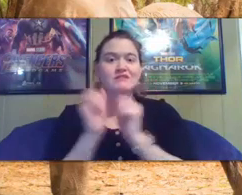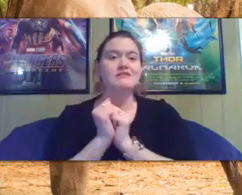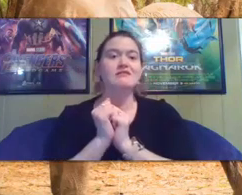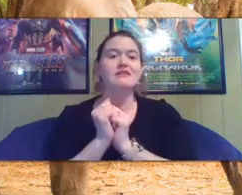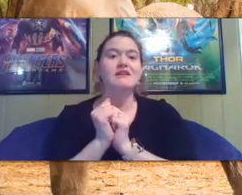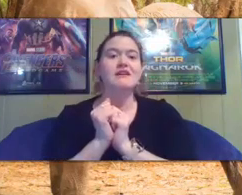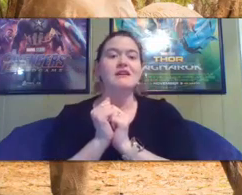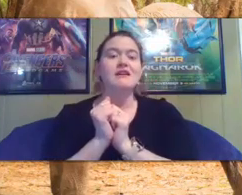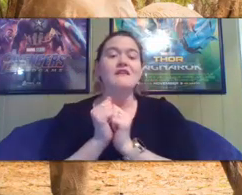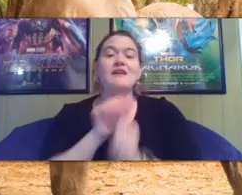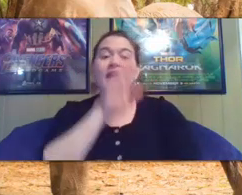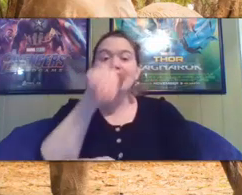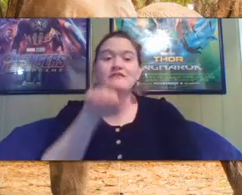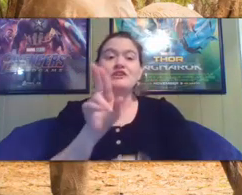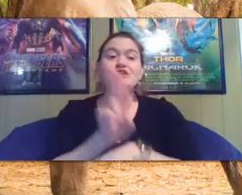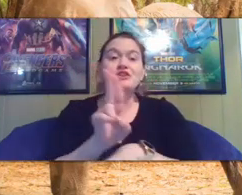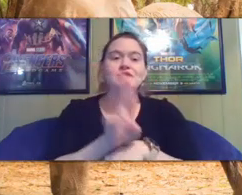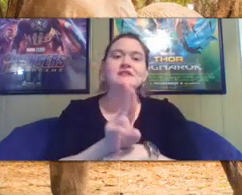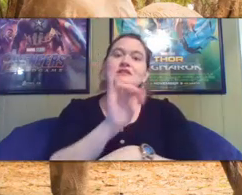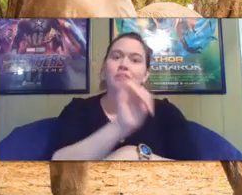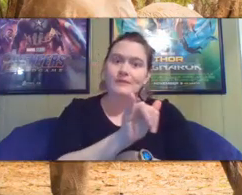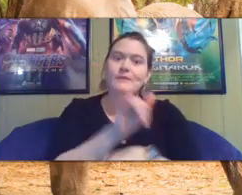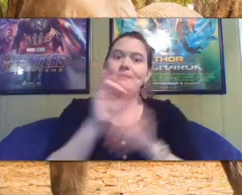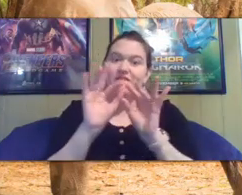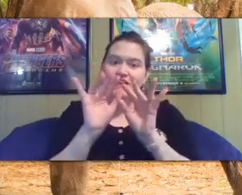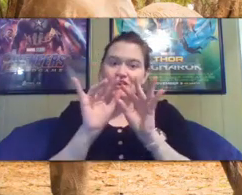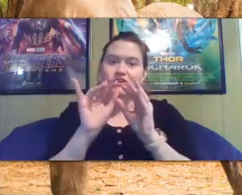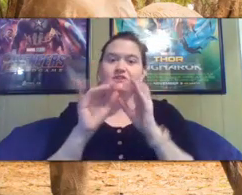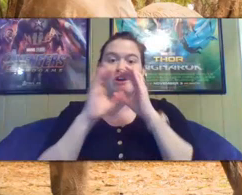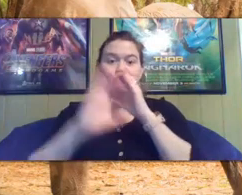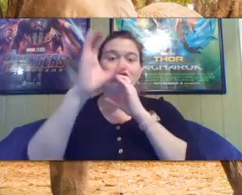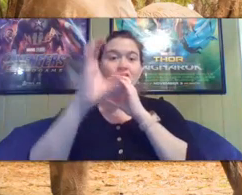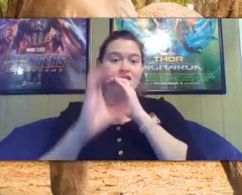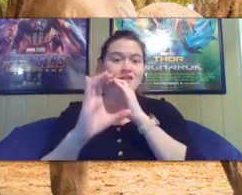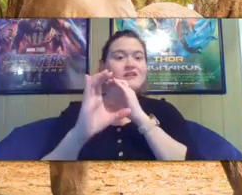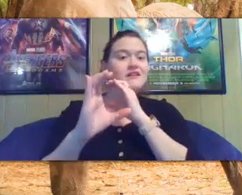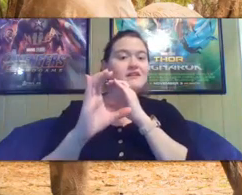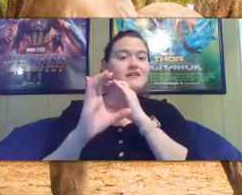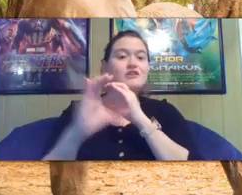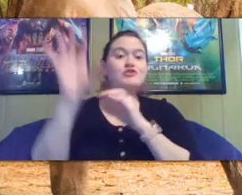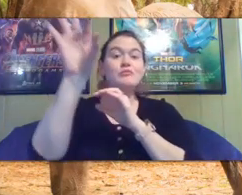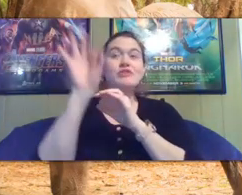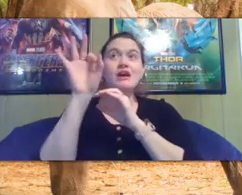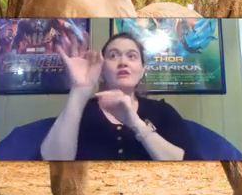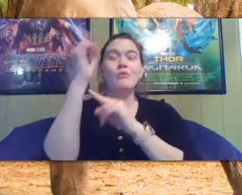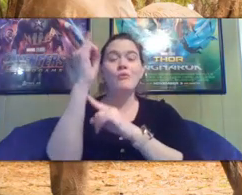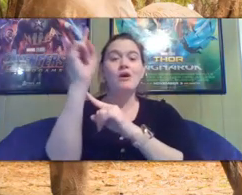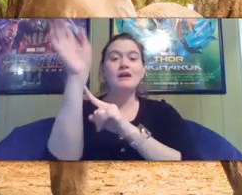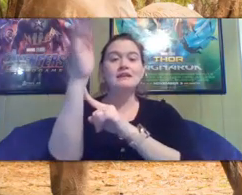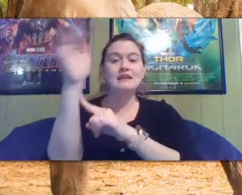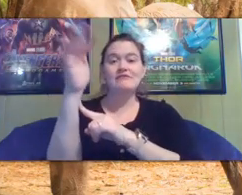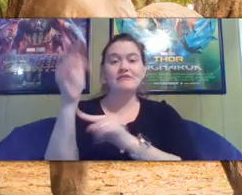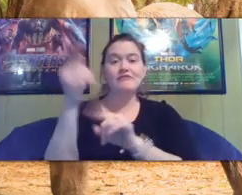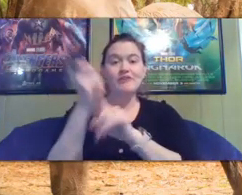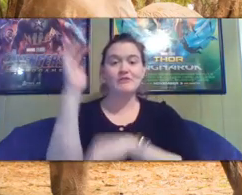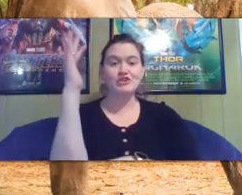fingers. The elephant uses the fingers on its trunk to pluck